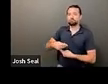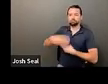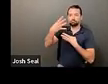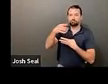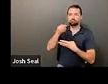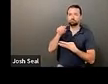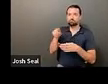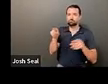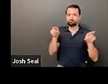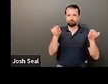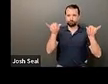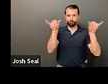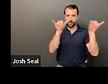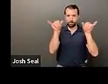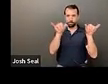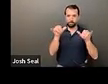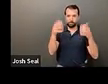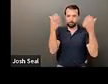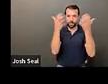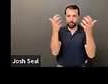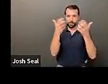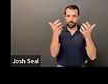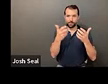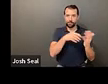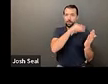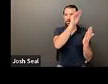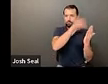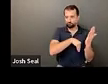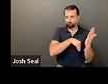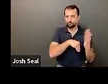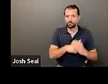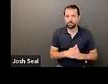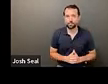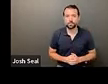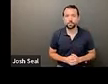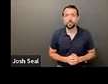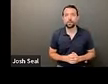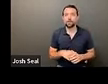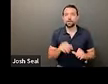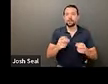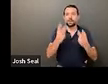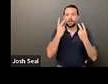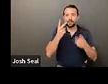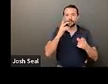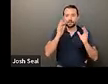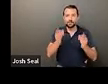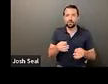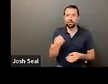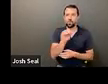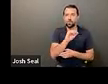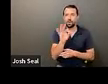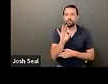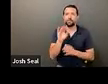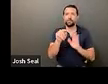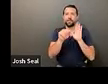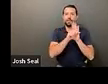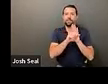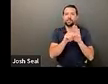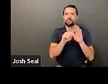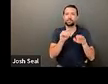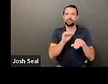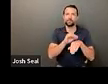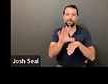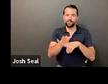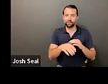walk you right through it. So you can see determination of adverse effect at the top there. And then it tells you what the form is used to